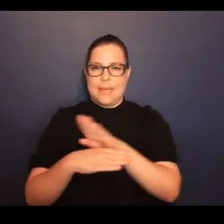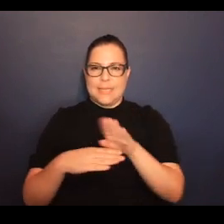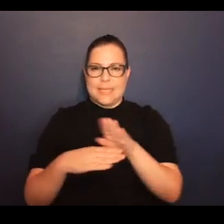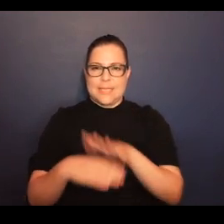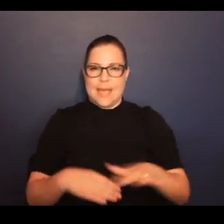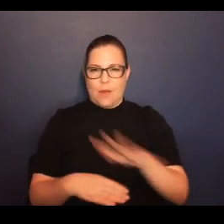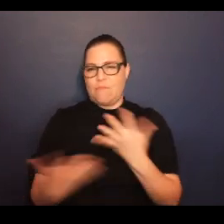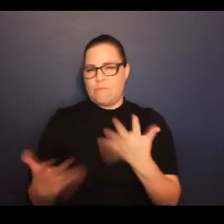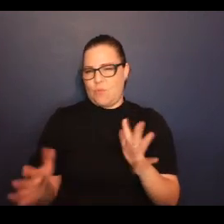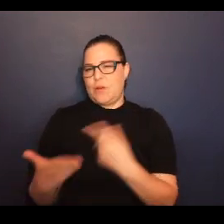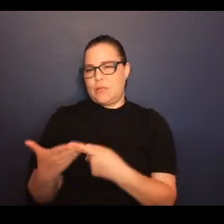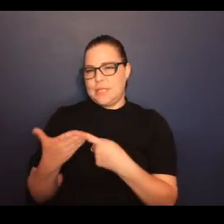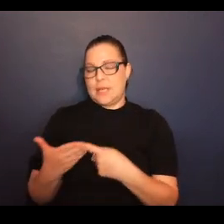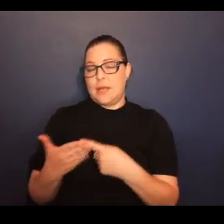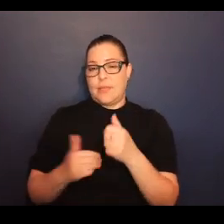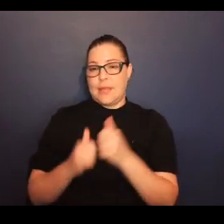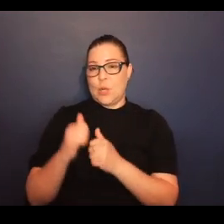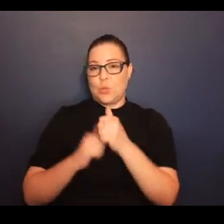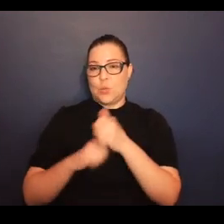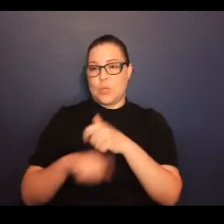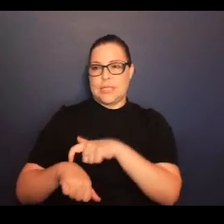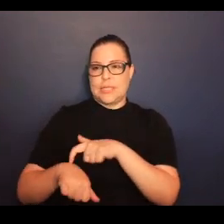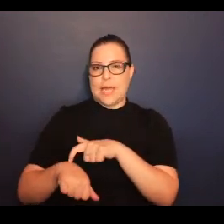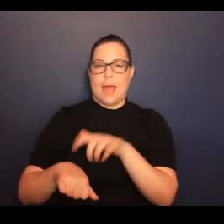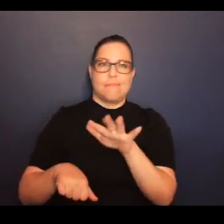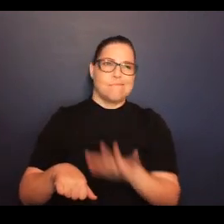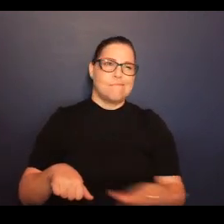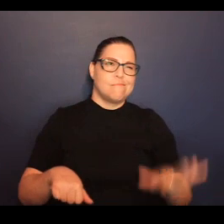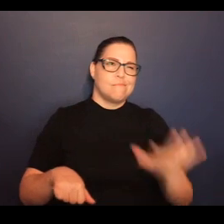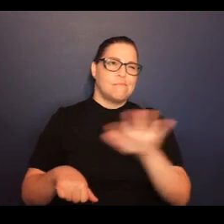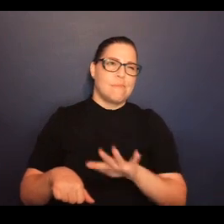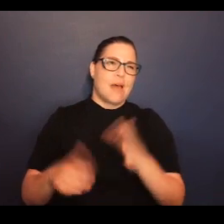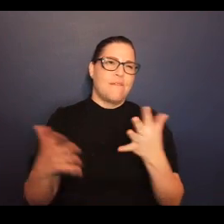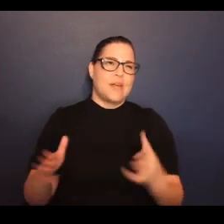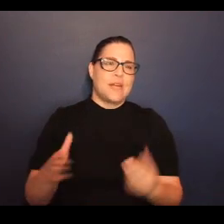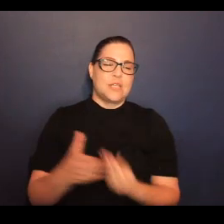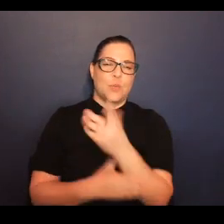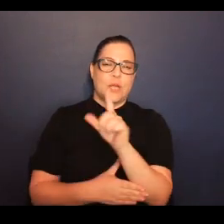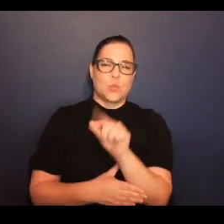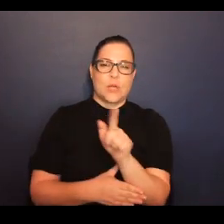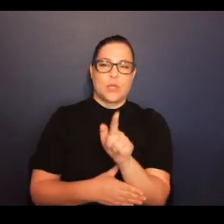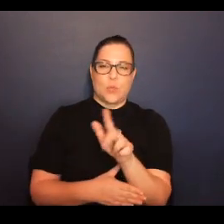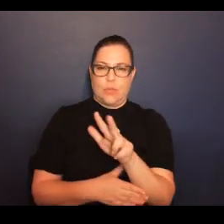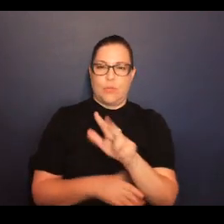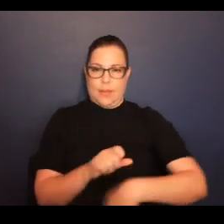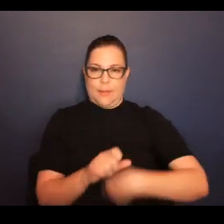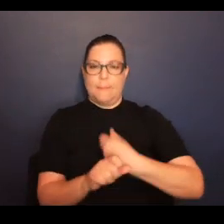discussed. And the construction timeline estimates the project completed in the spring of